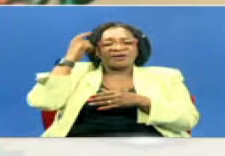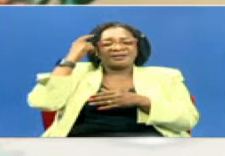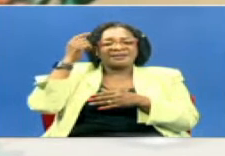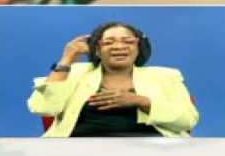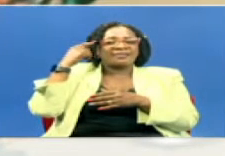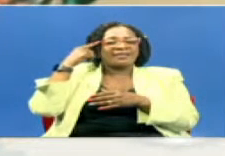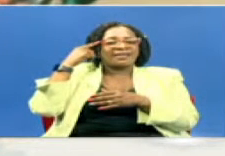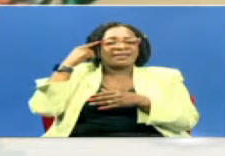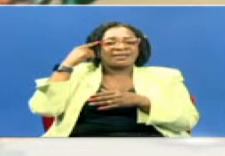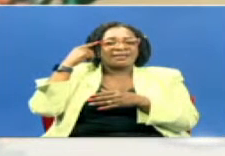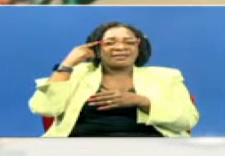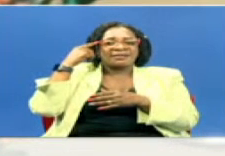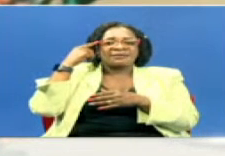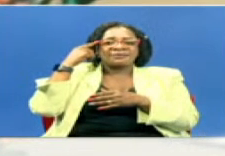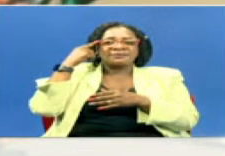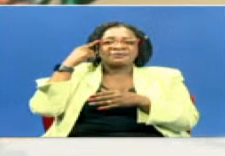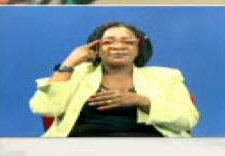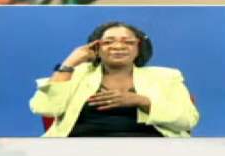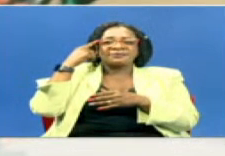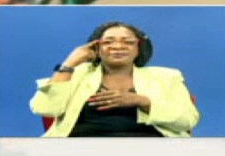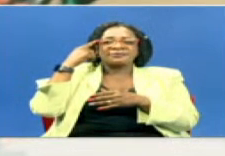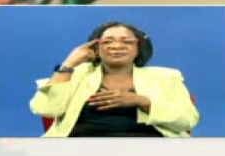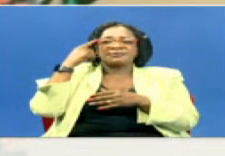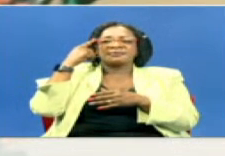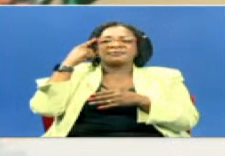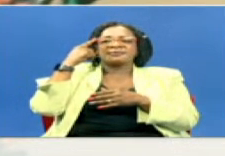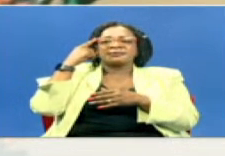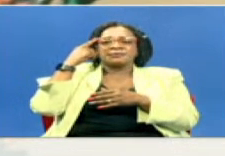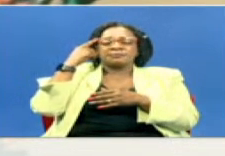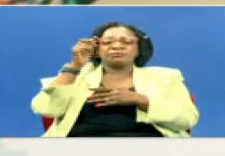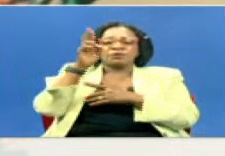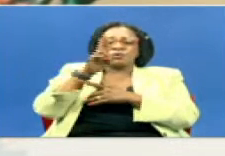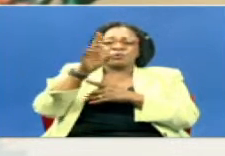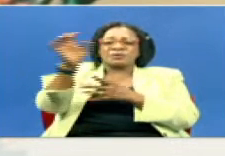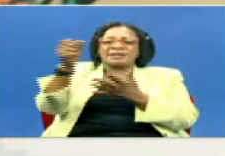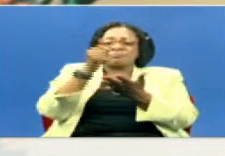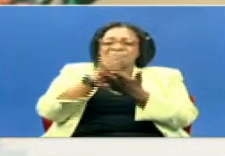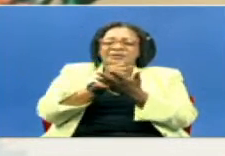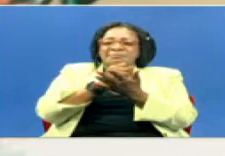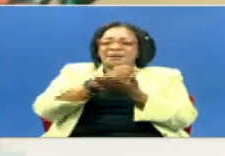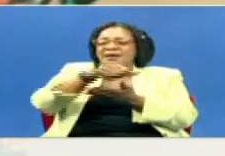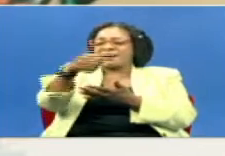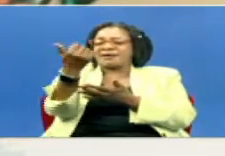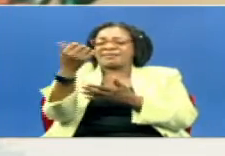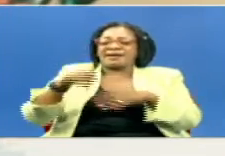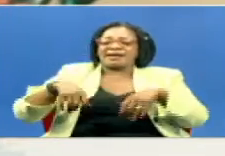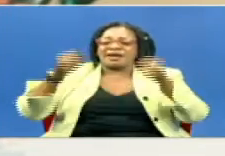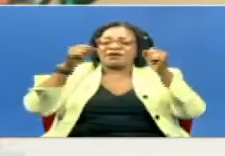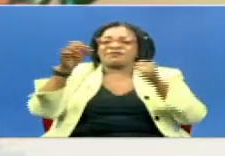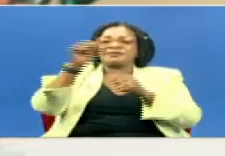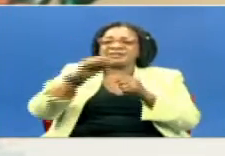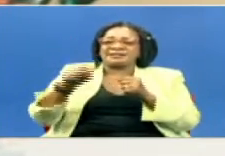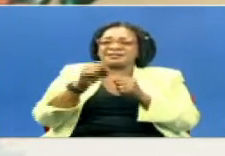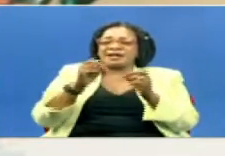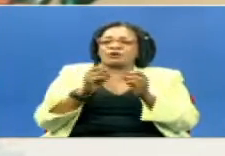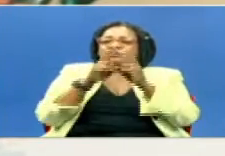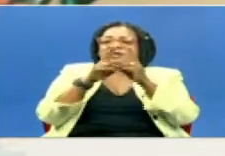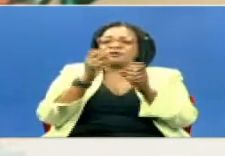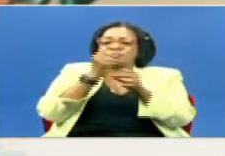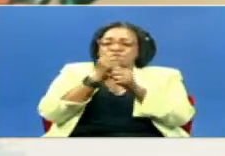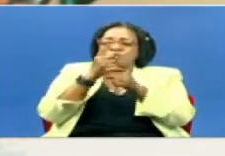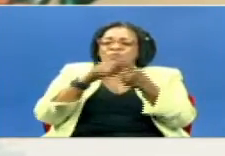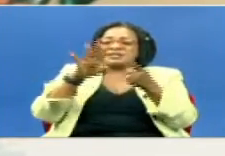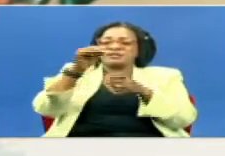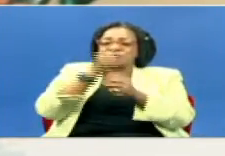that Uhuru was appointed by fellow heads of state in Arusha for East African Community to do what he's doing in the